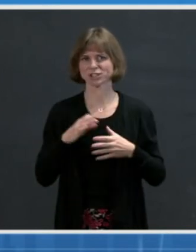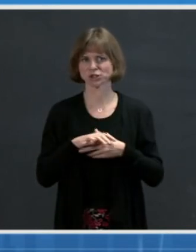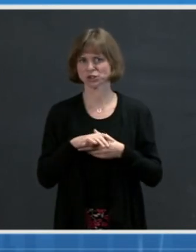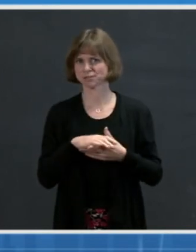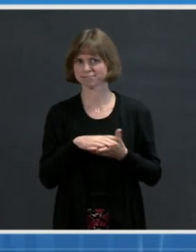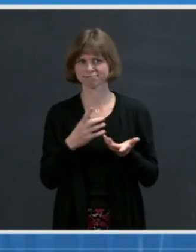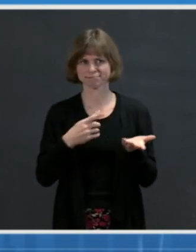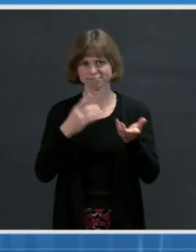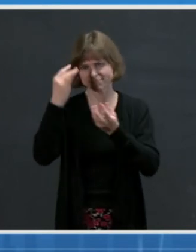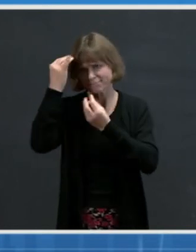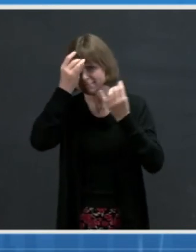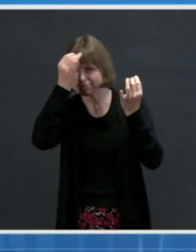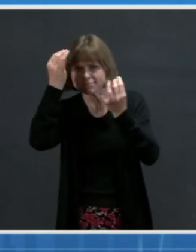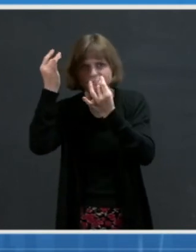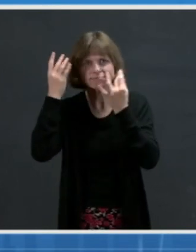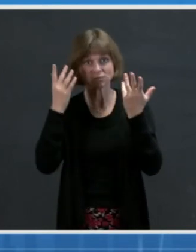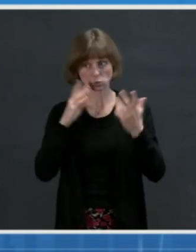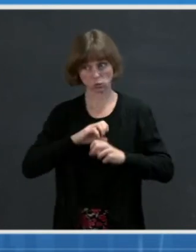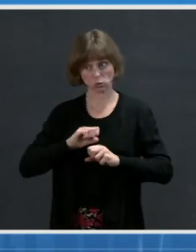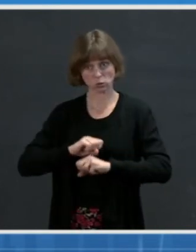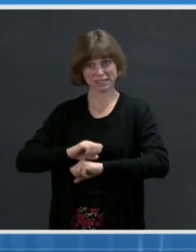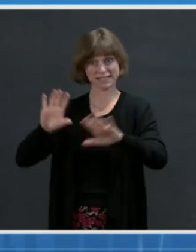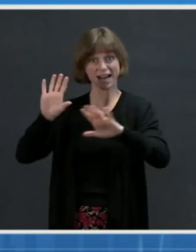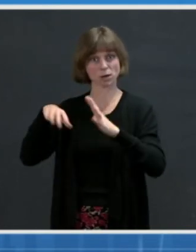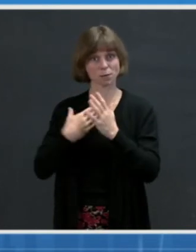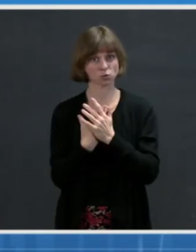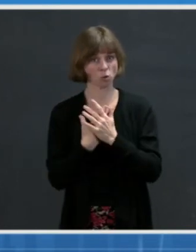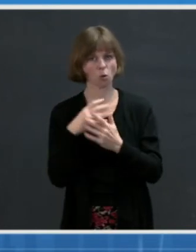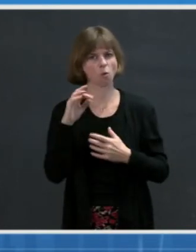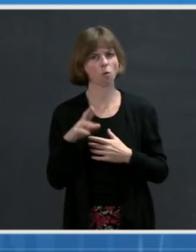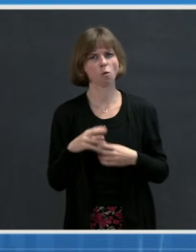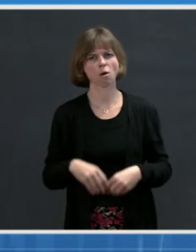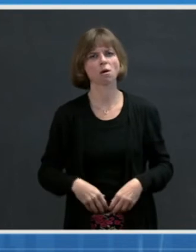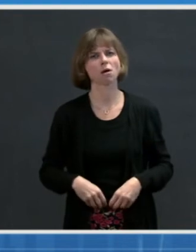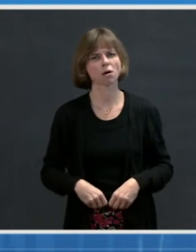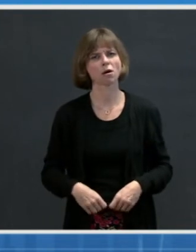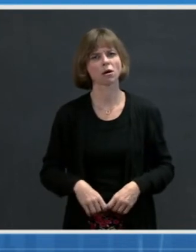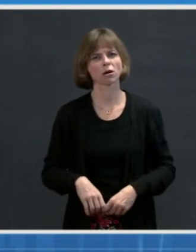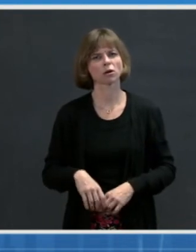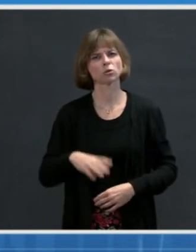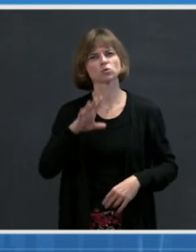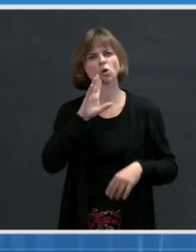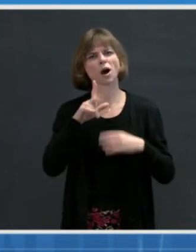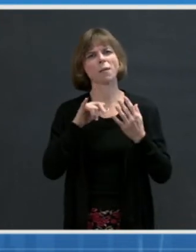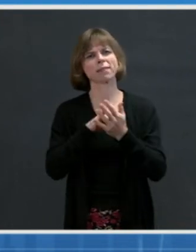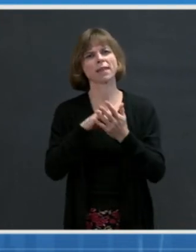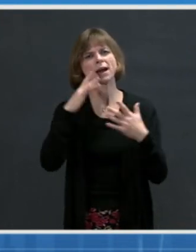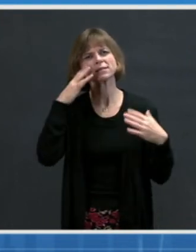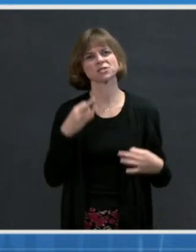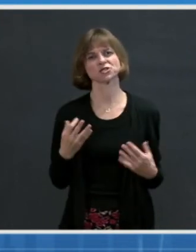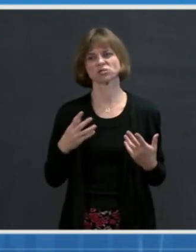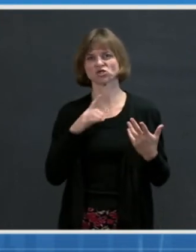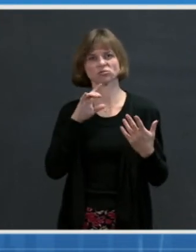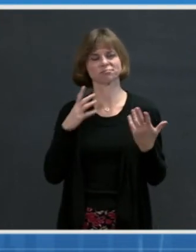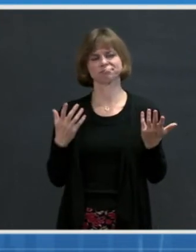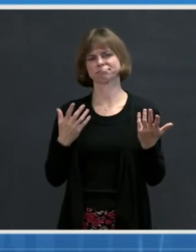to send them to all Americans. Can you talk a little bit about that sort of decision? Was that just sort of